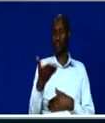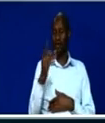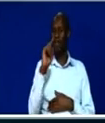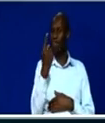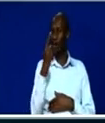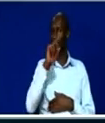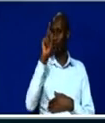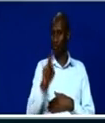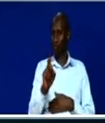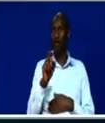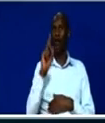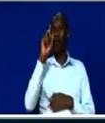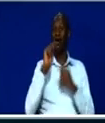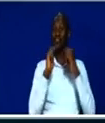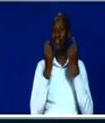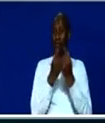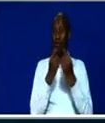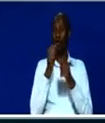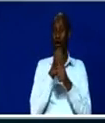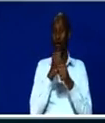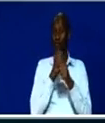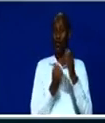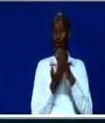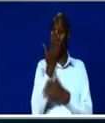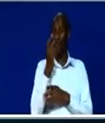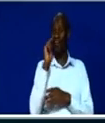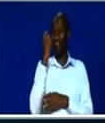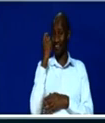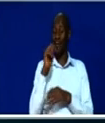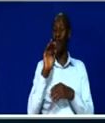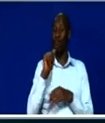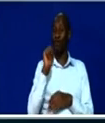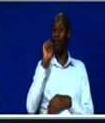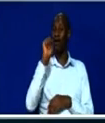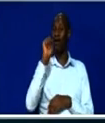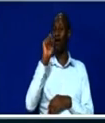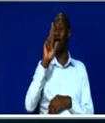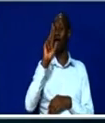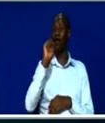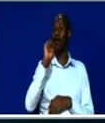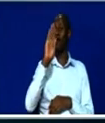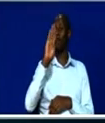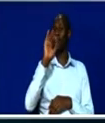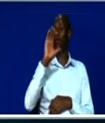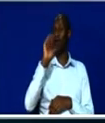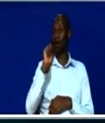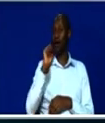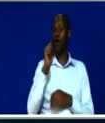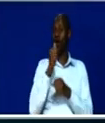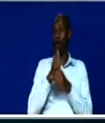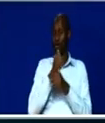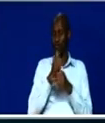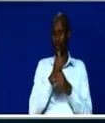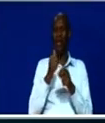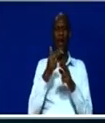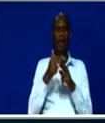question is name one type of coffee grown in Kenya apart from Arabica coffee. Now to name is simply